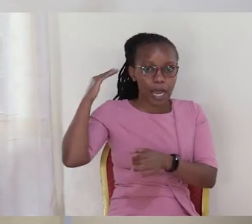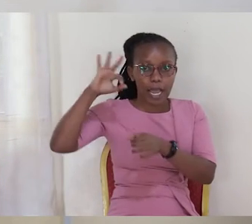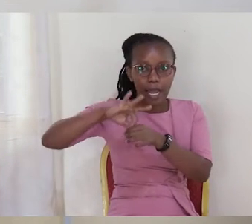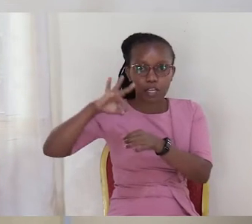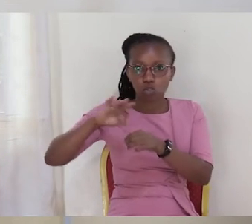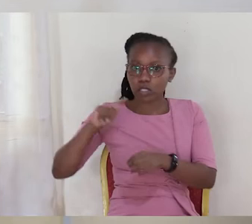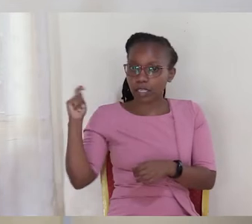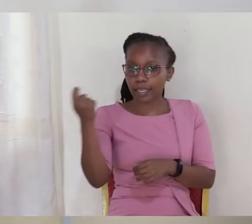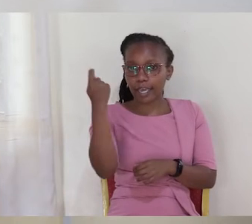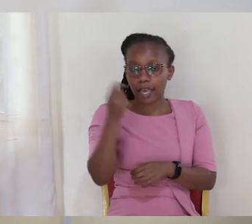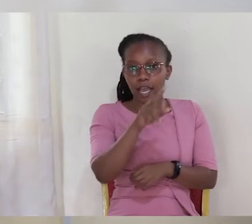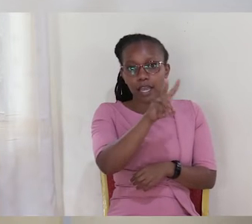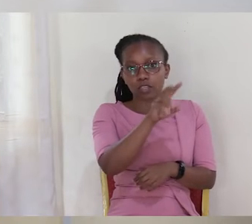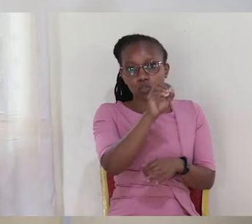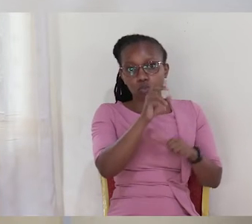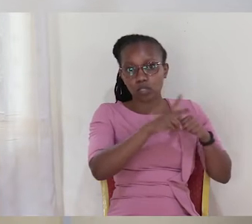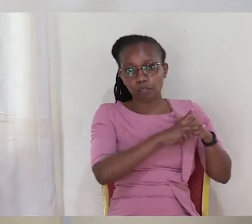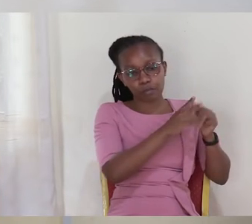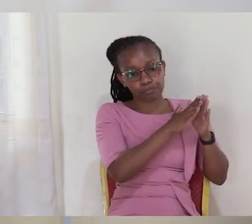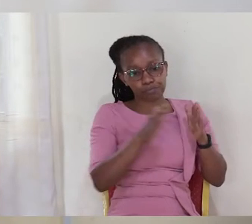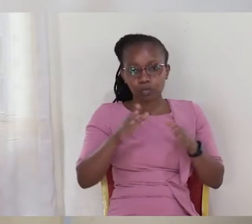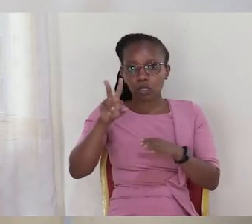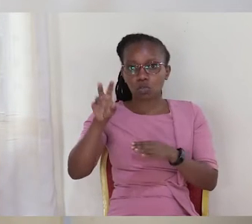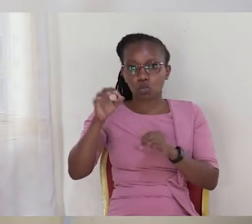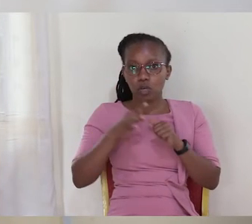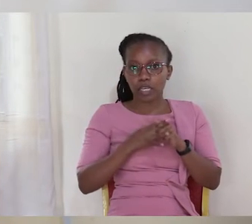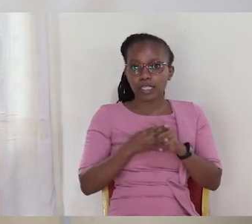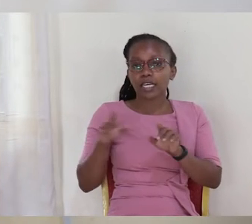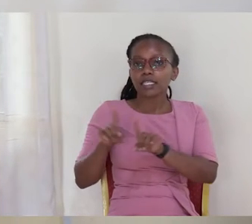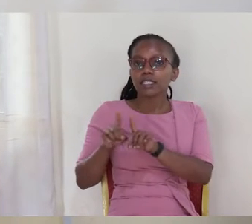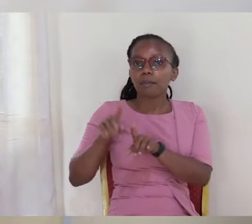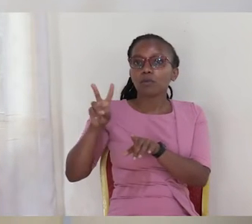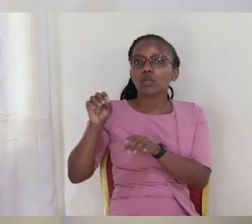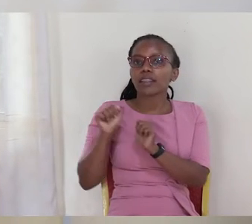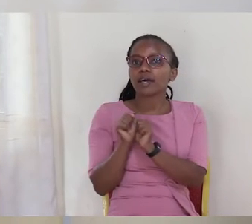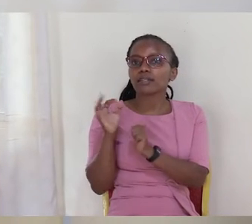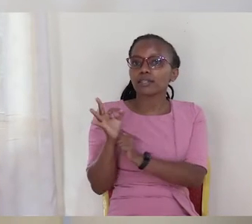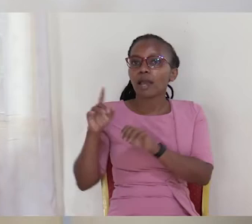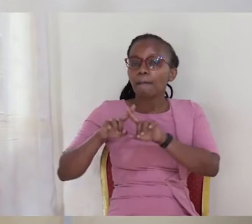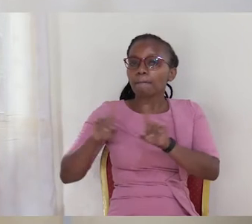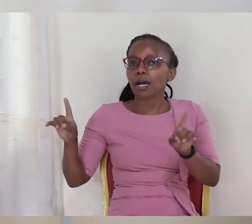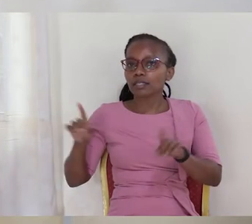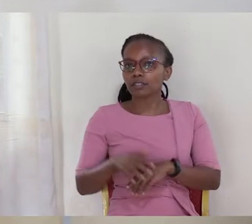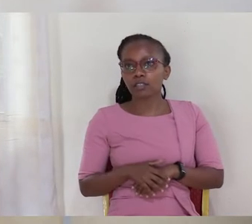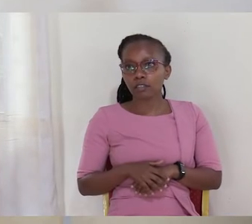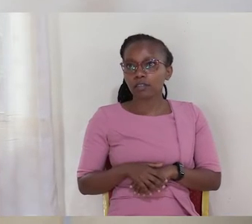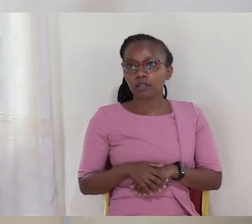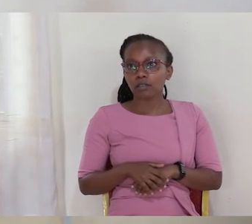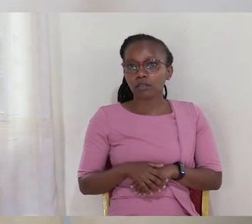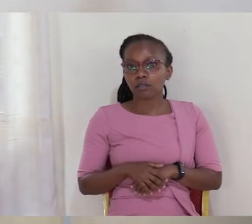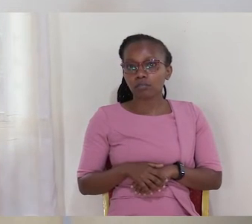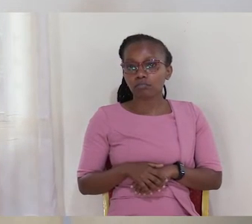Kenya in 2007, 2008, and 2013, but also with a view to the